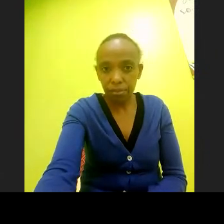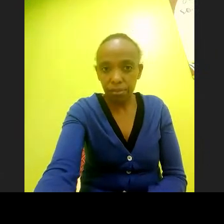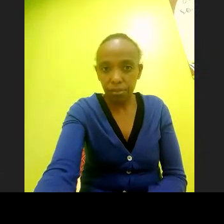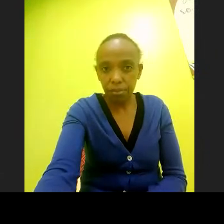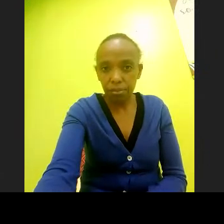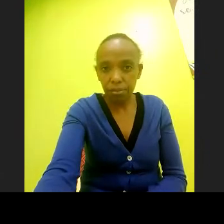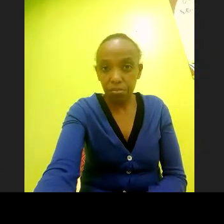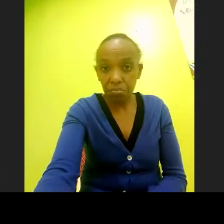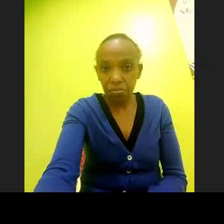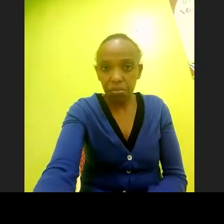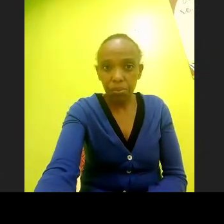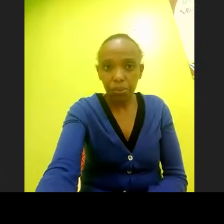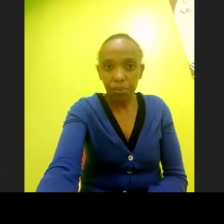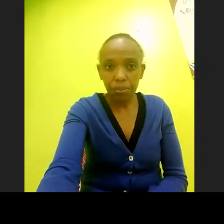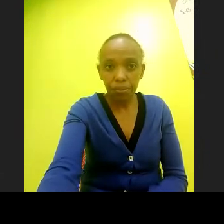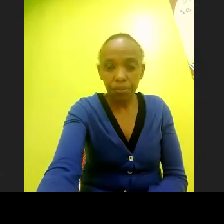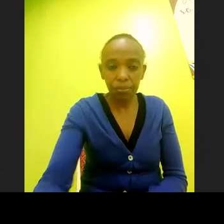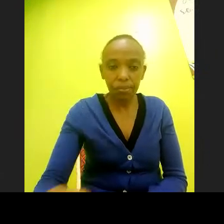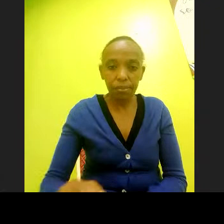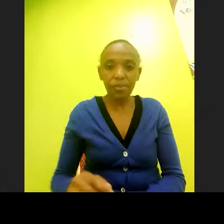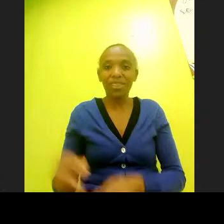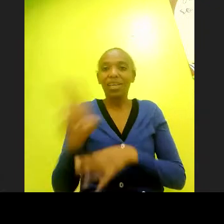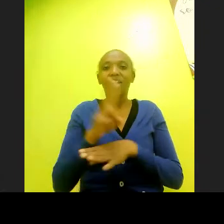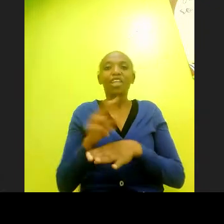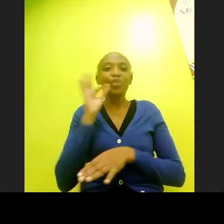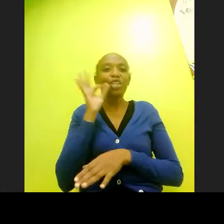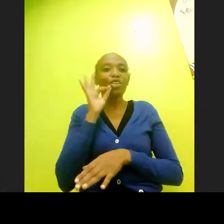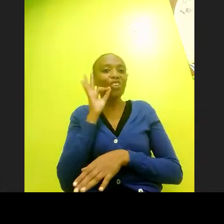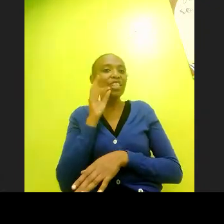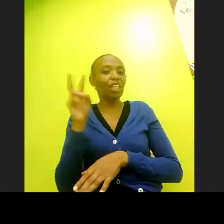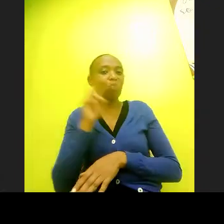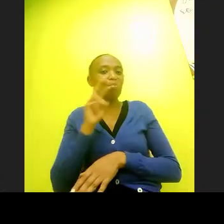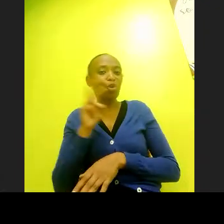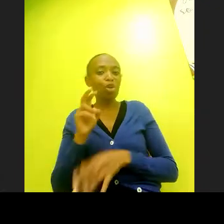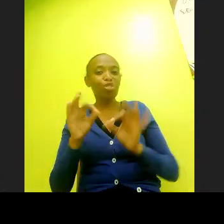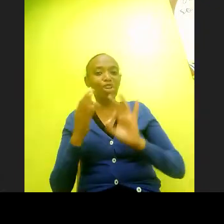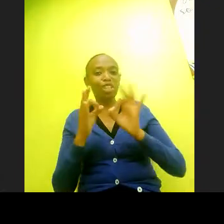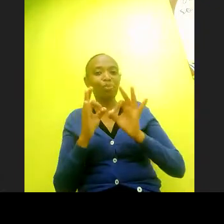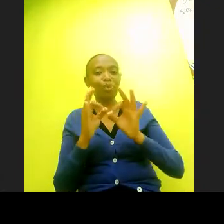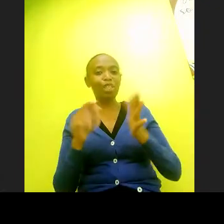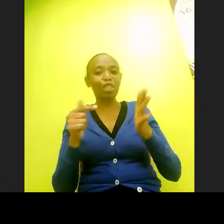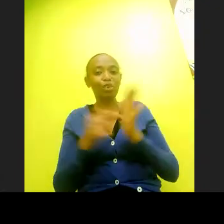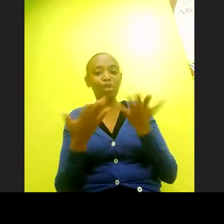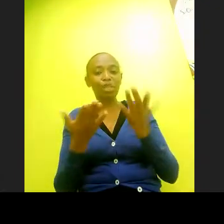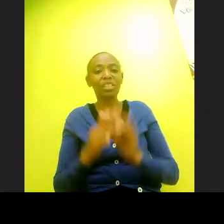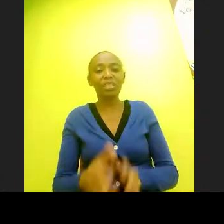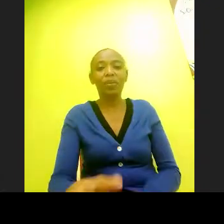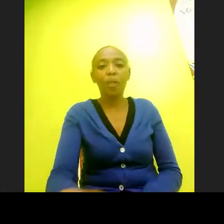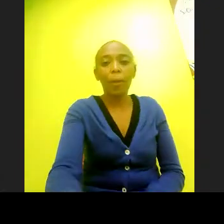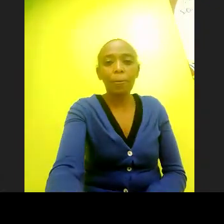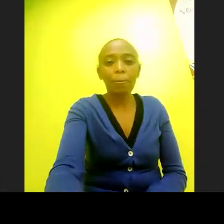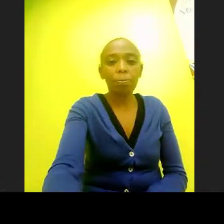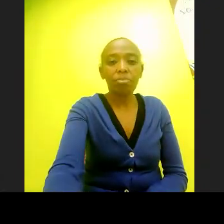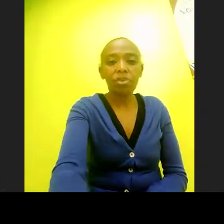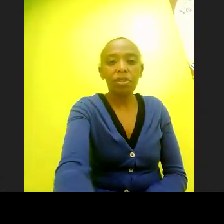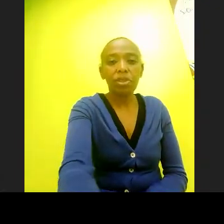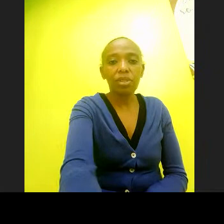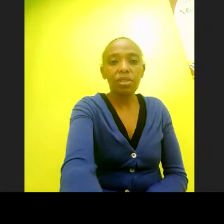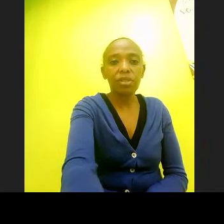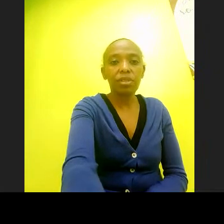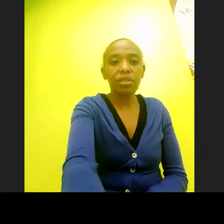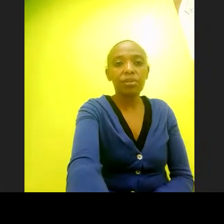importante rencontre. Et j'avoue que c'est avec beaucoup de plaisir que j'ai